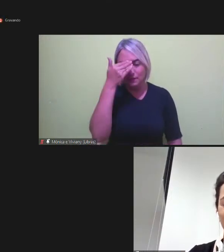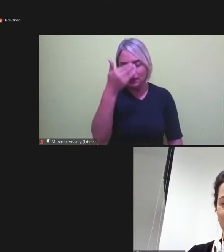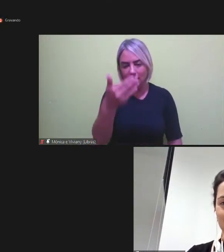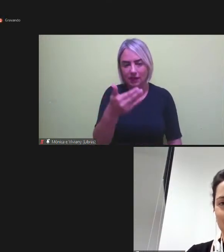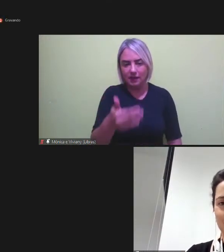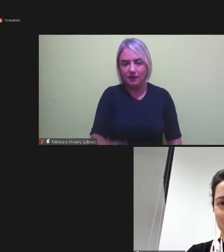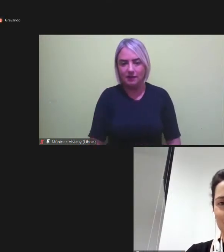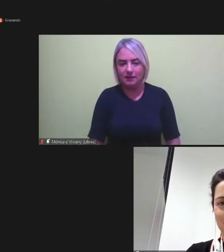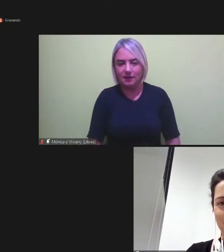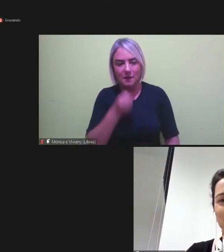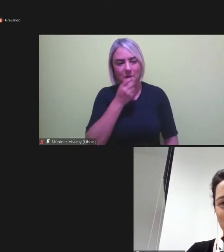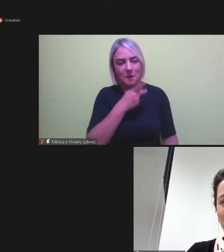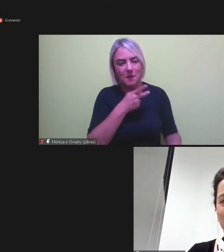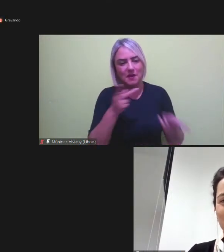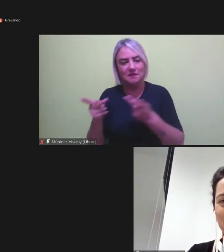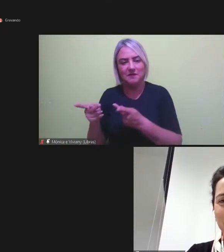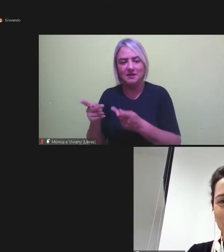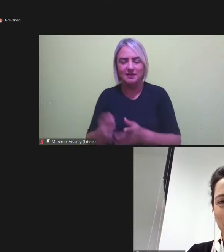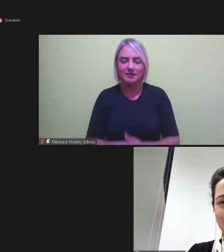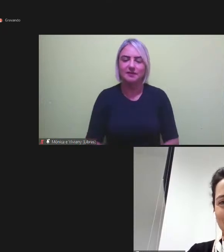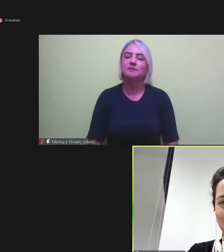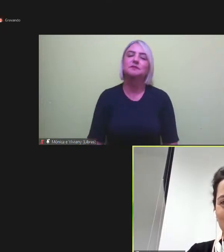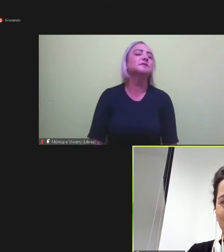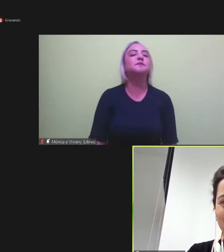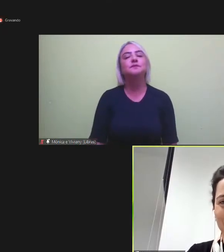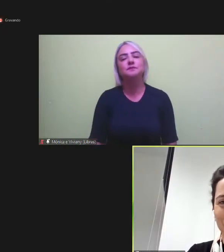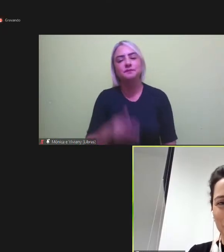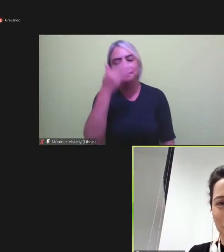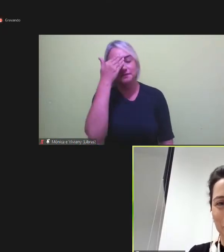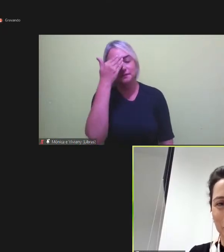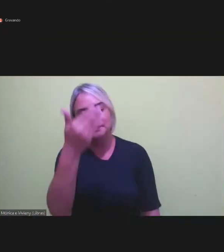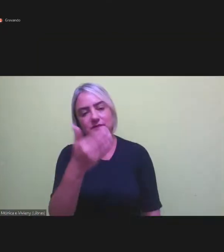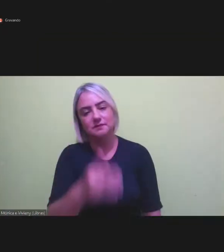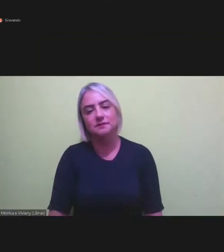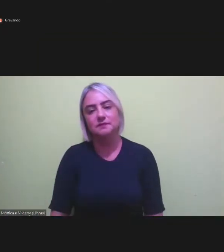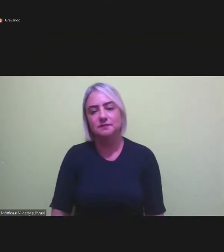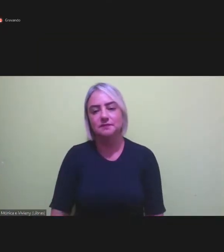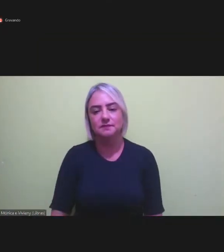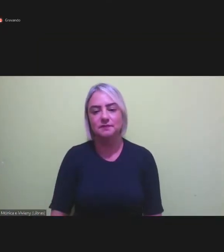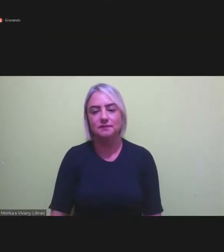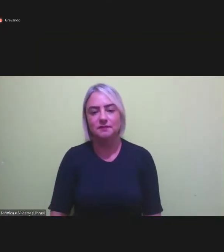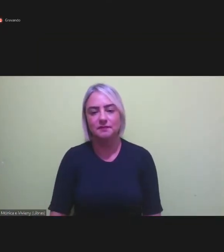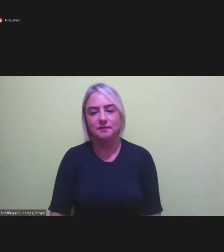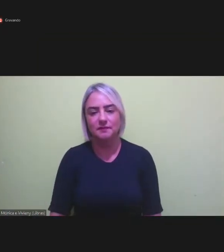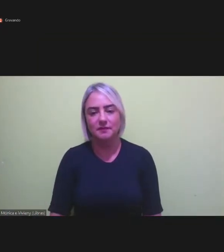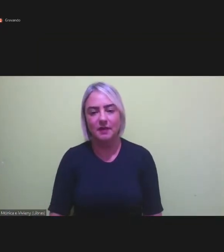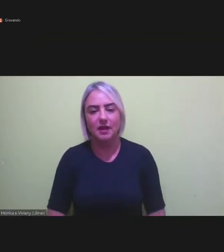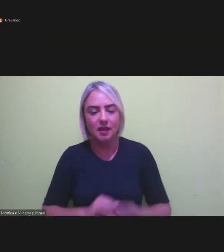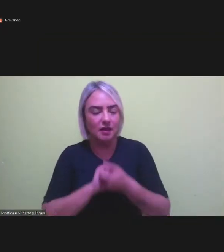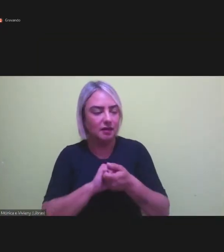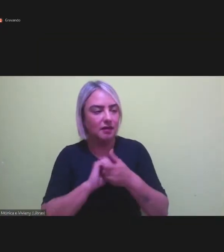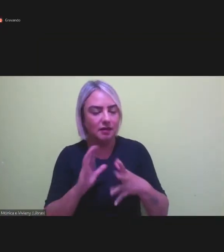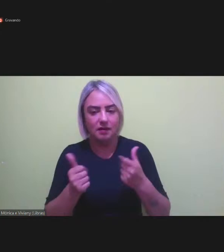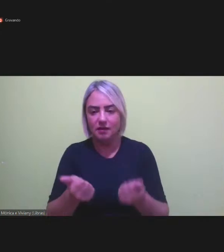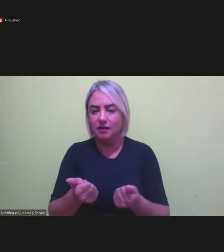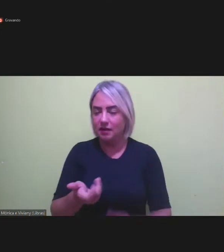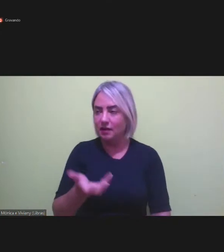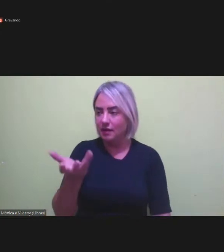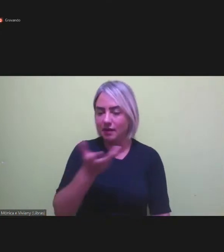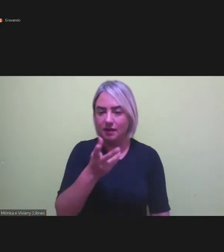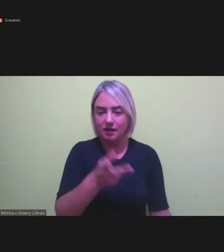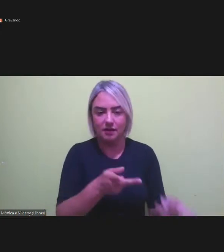end, we'll let you know. Thank you very much and welcome here. Thank you very much. Good afternoon,